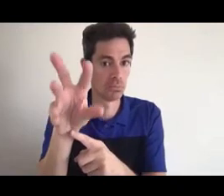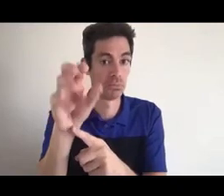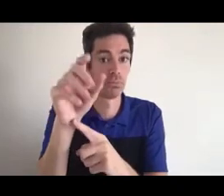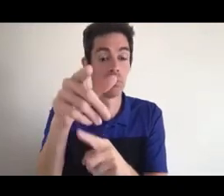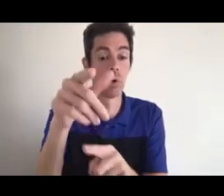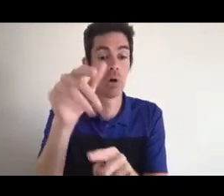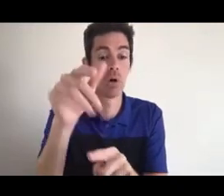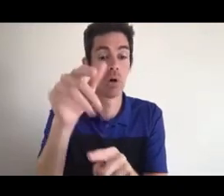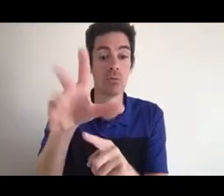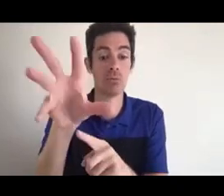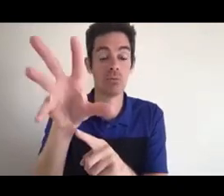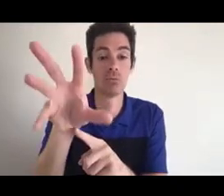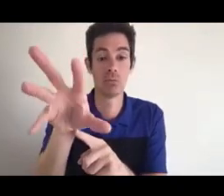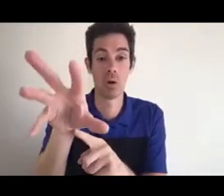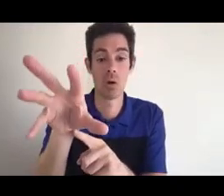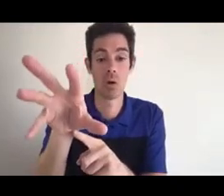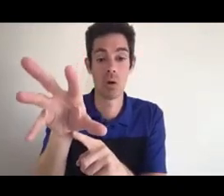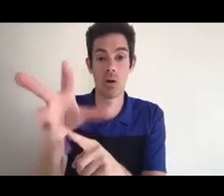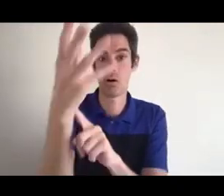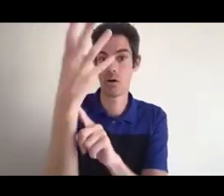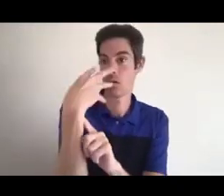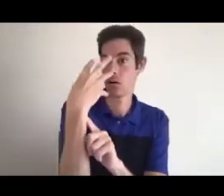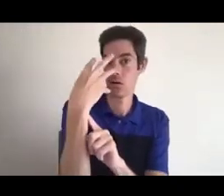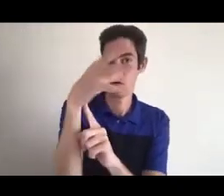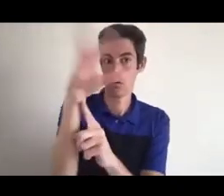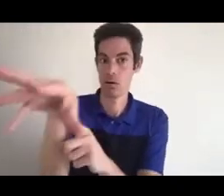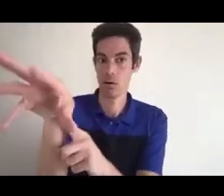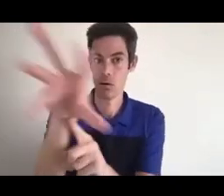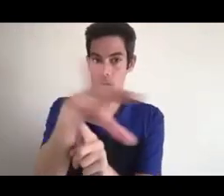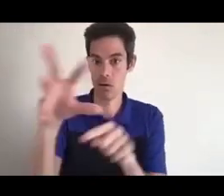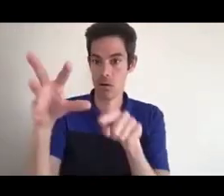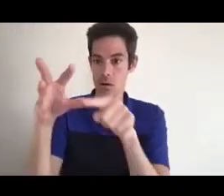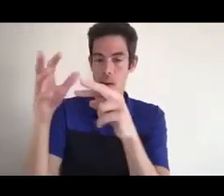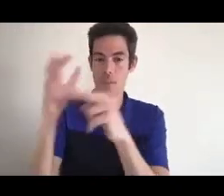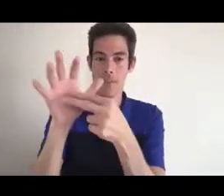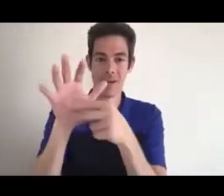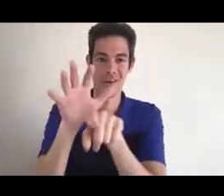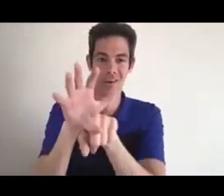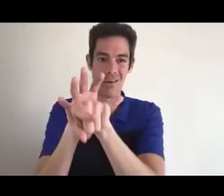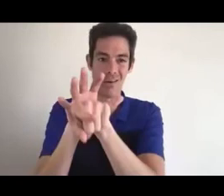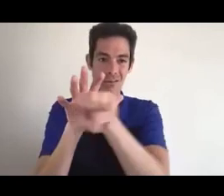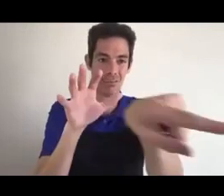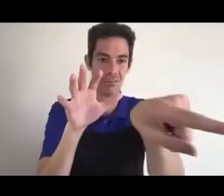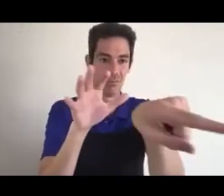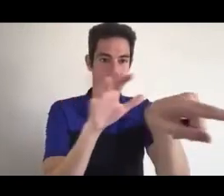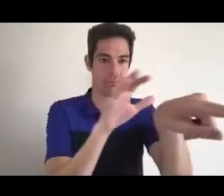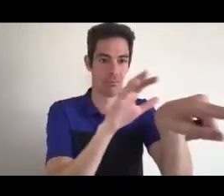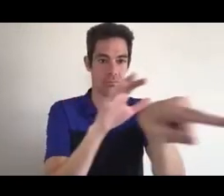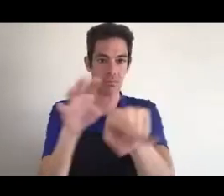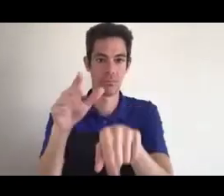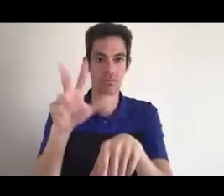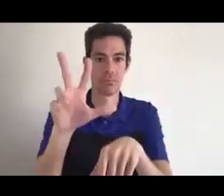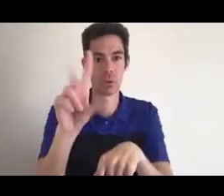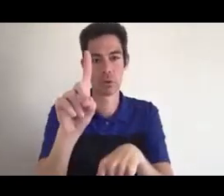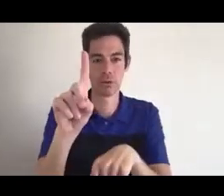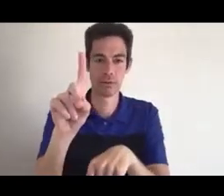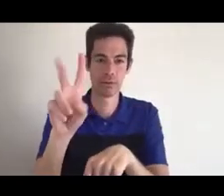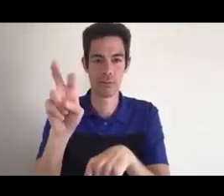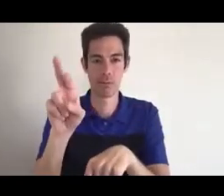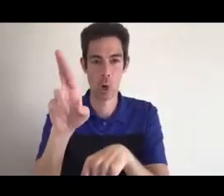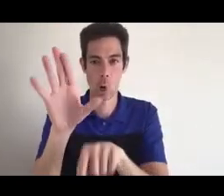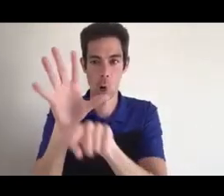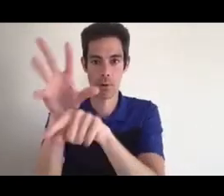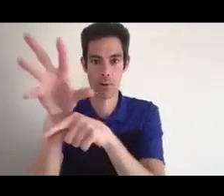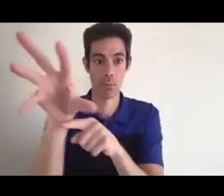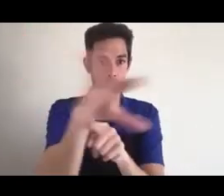charged or not, camera or video, and you can do that directionally. And so this is, again, which